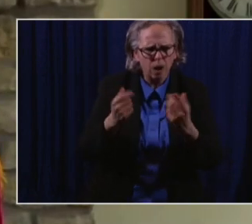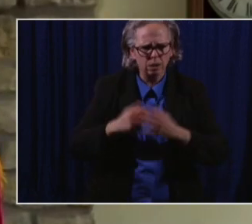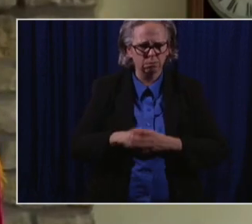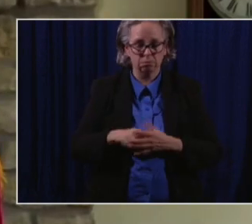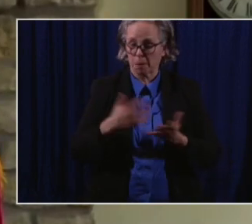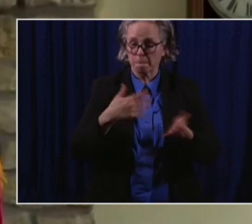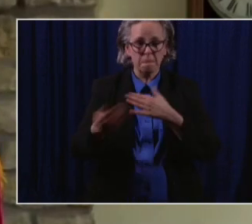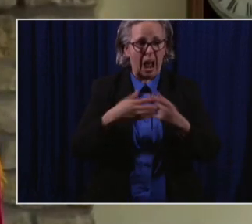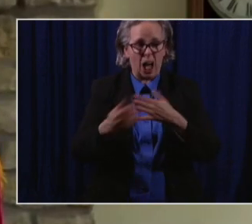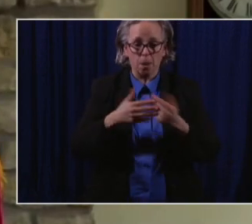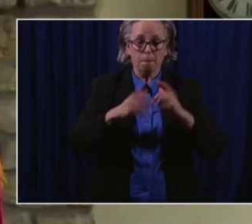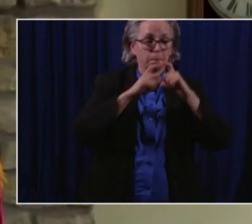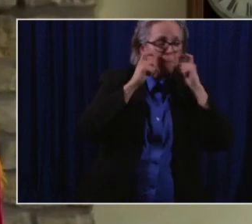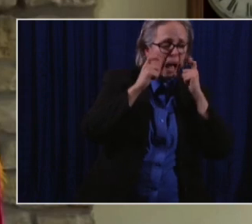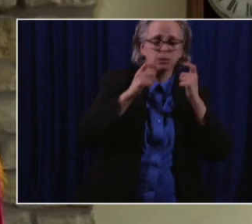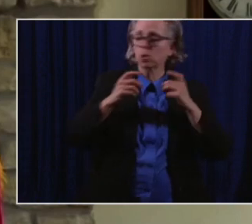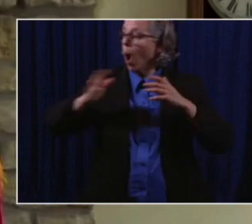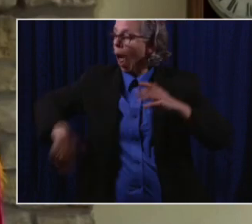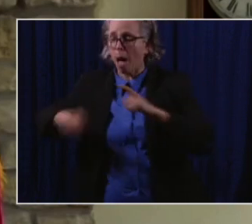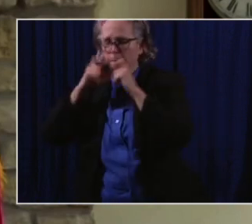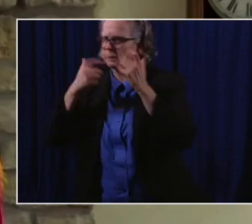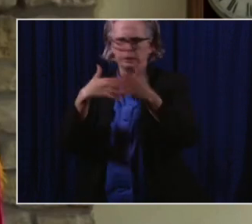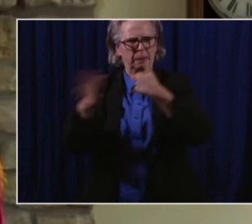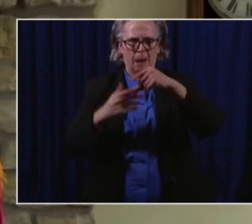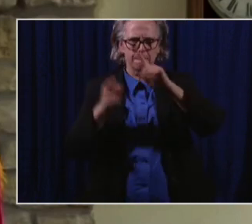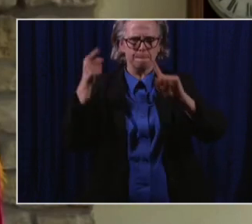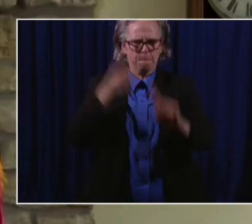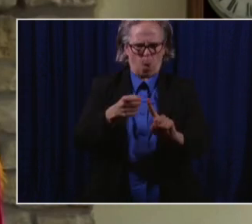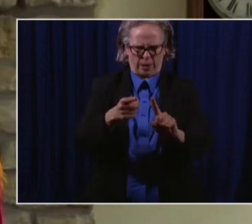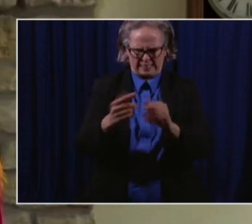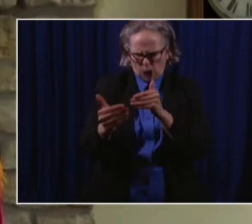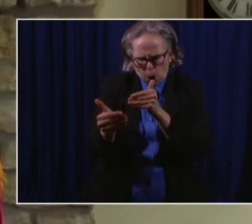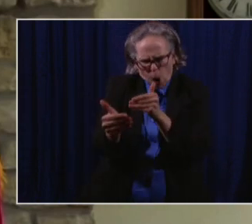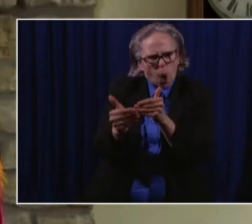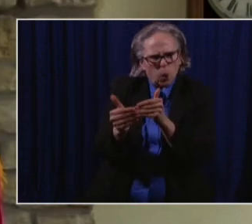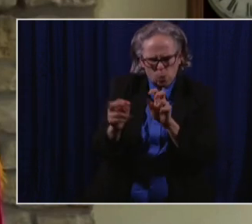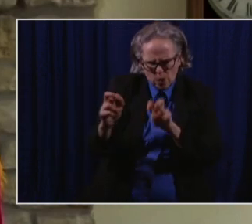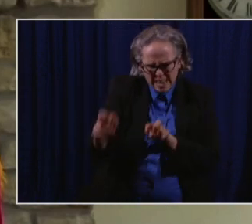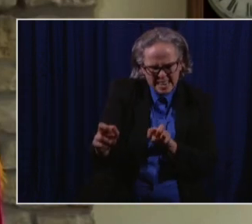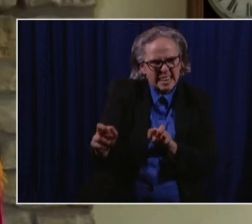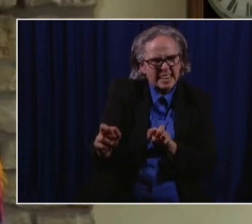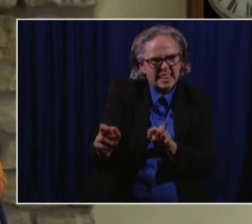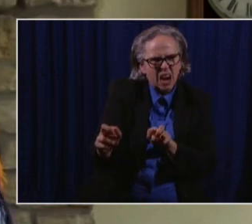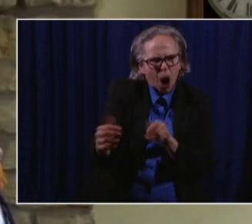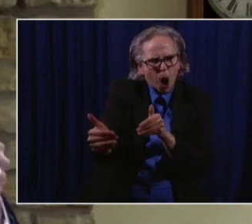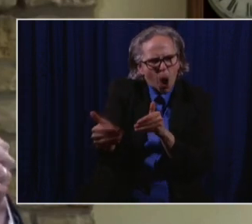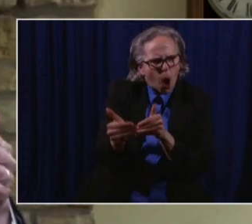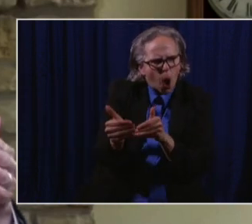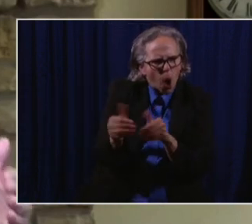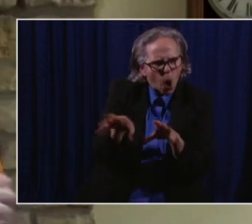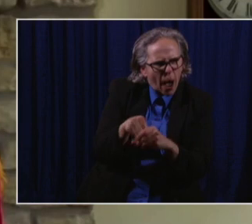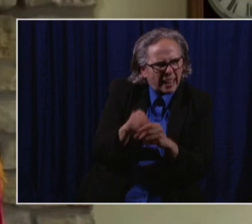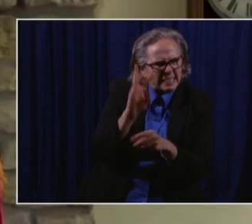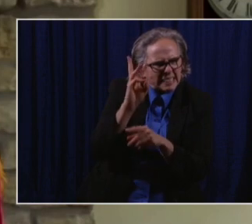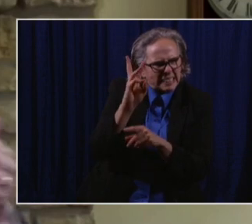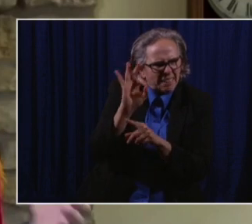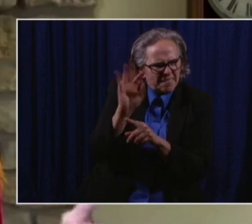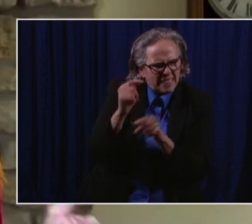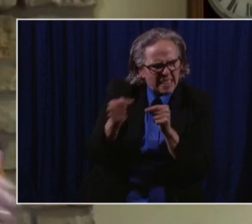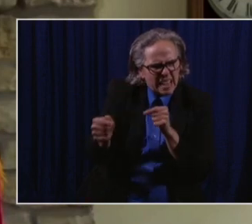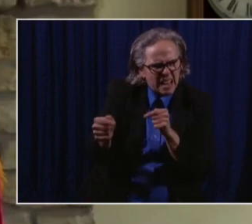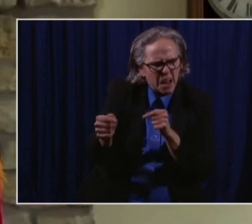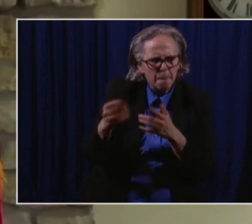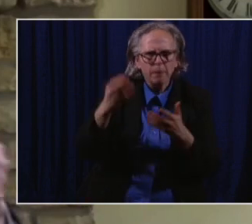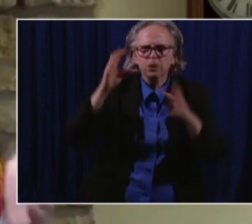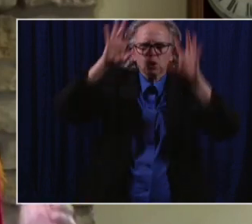a mask. And so what people have said to us is, look, both people were wearing masks.